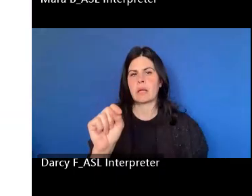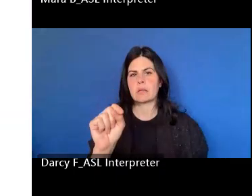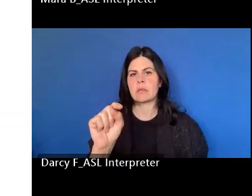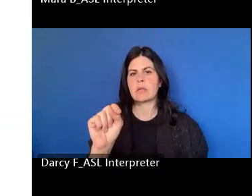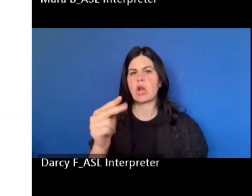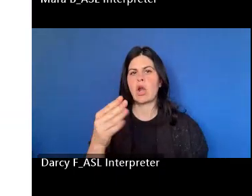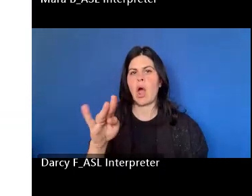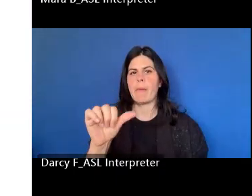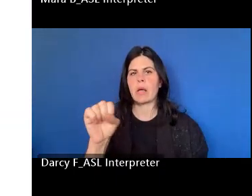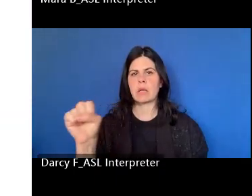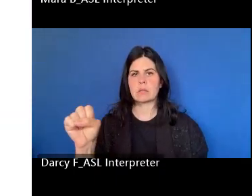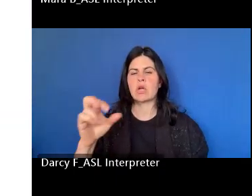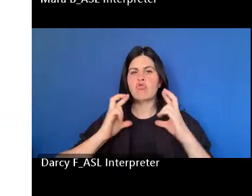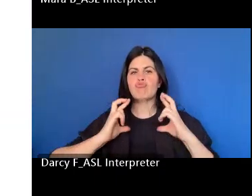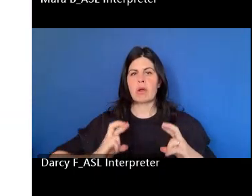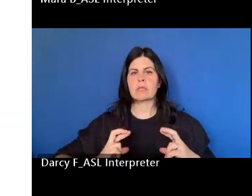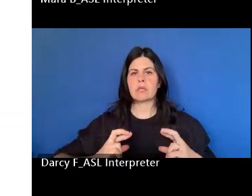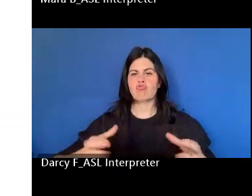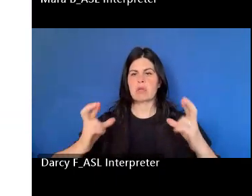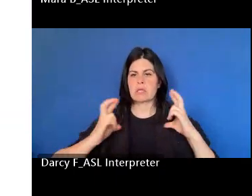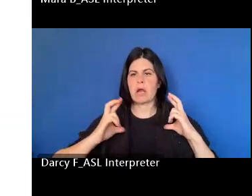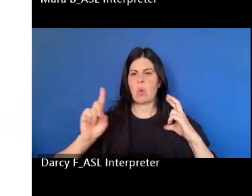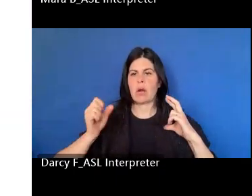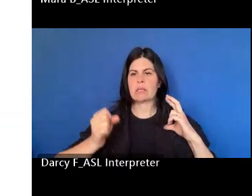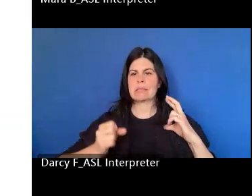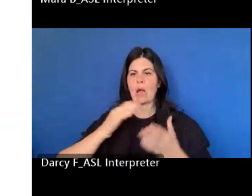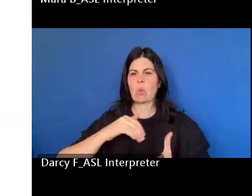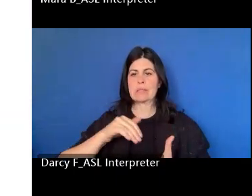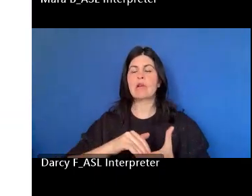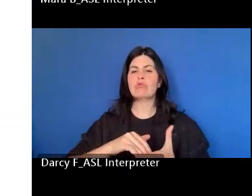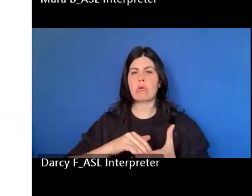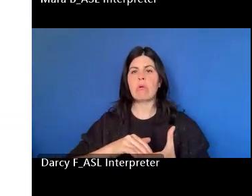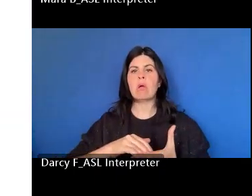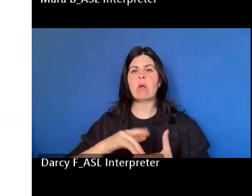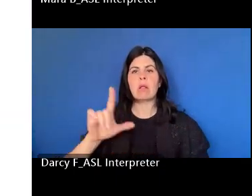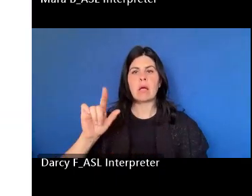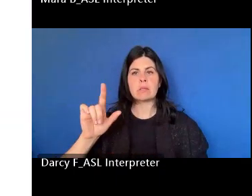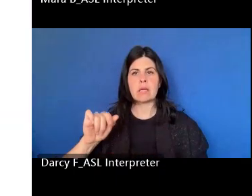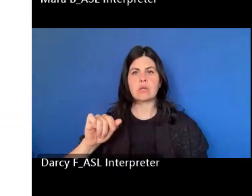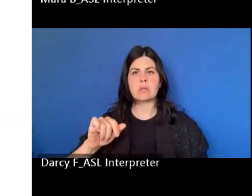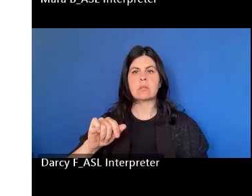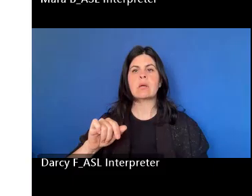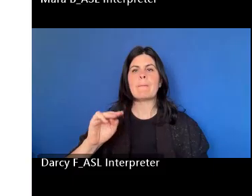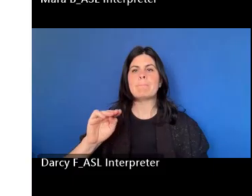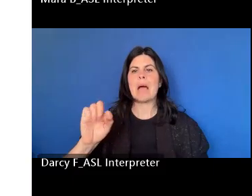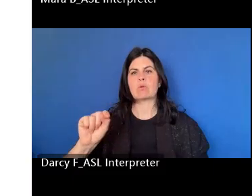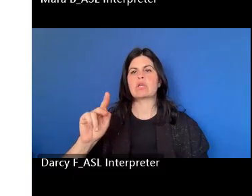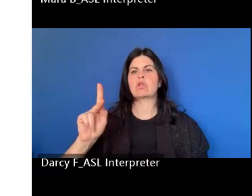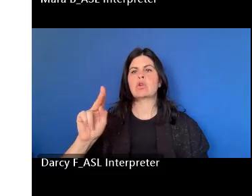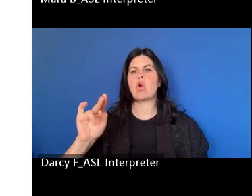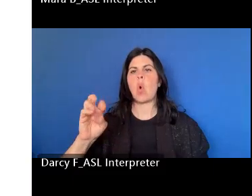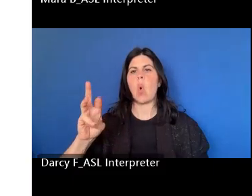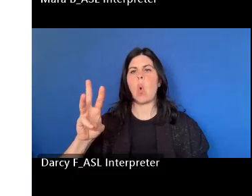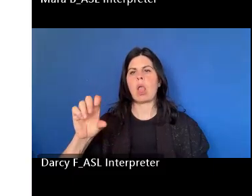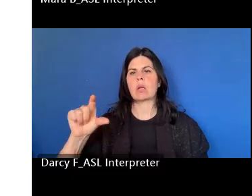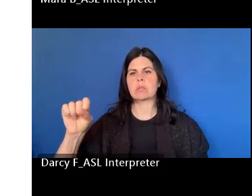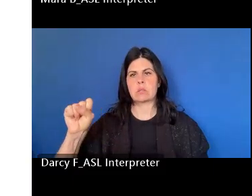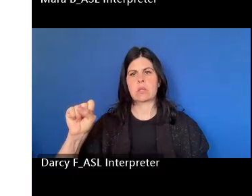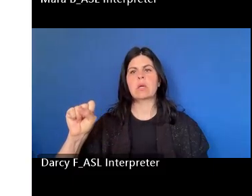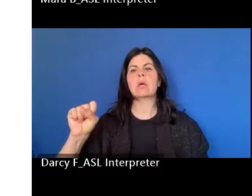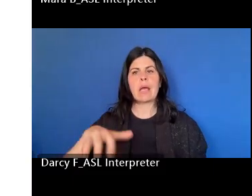resident, a retiree in South Central Los Angeles, Vermont Knolls area, just a resident. And I think that